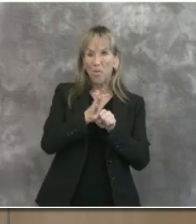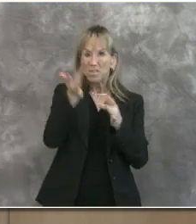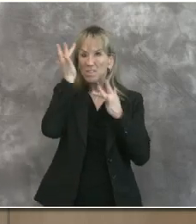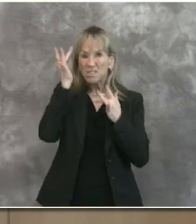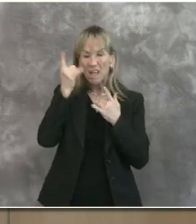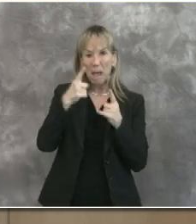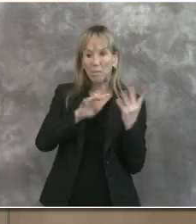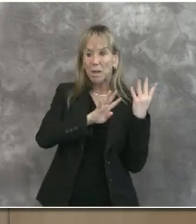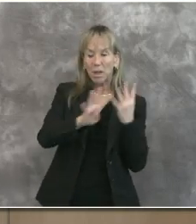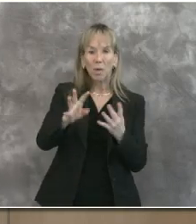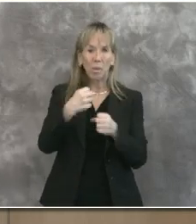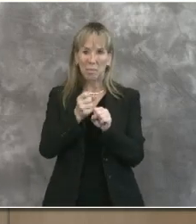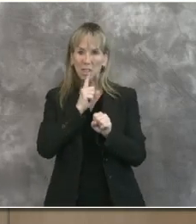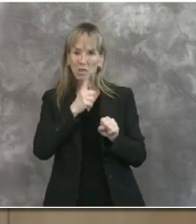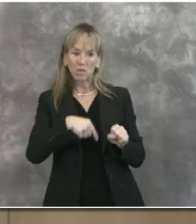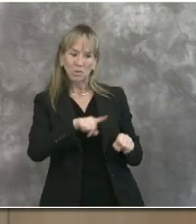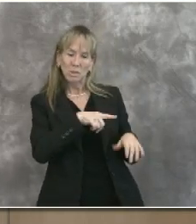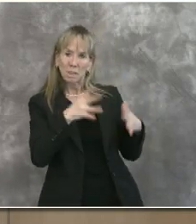your question, Paul?